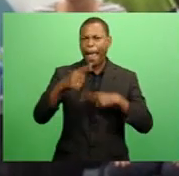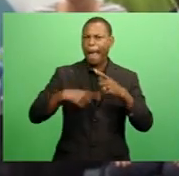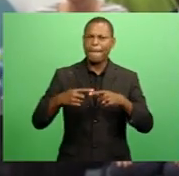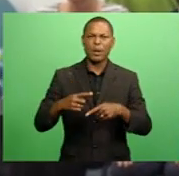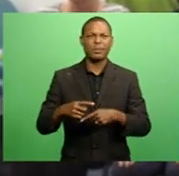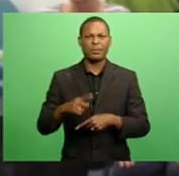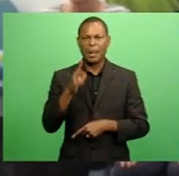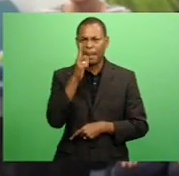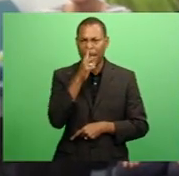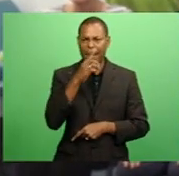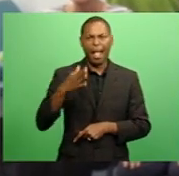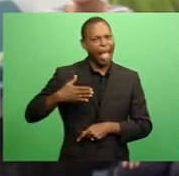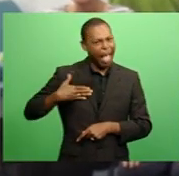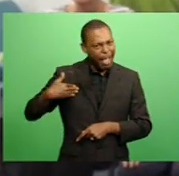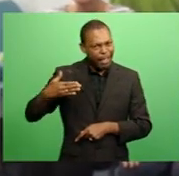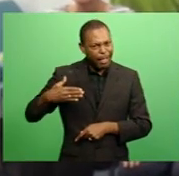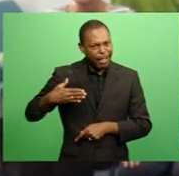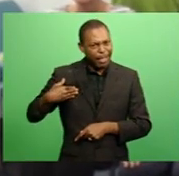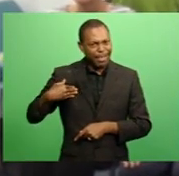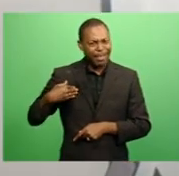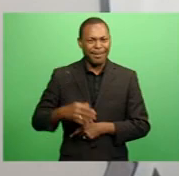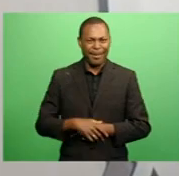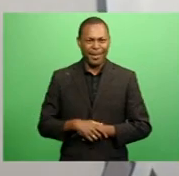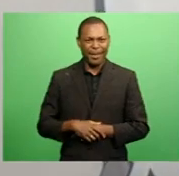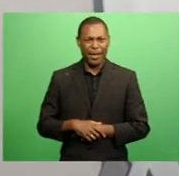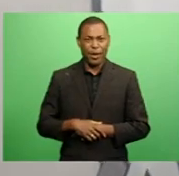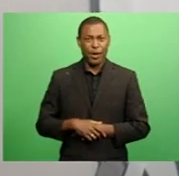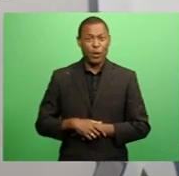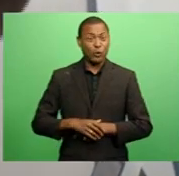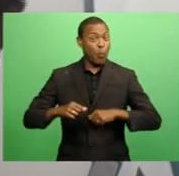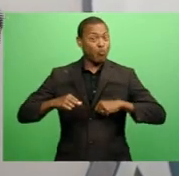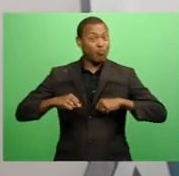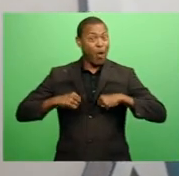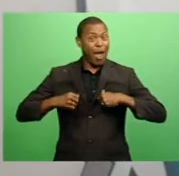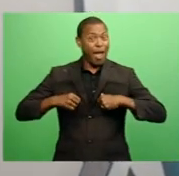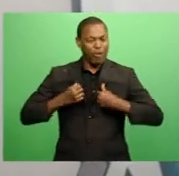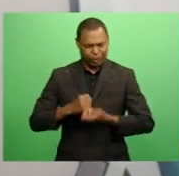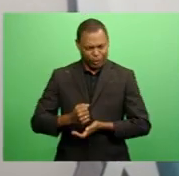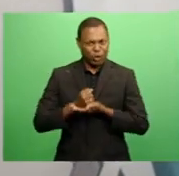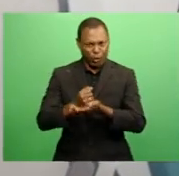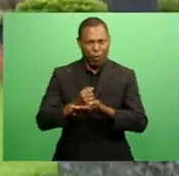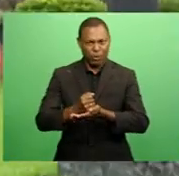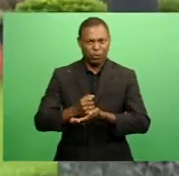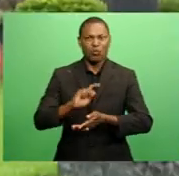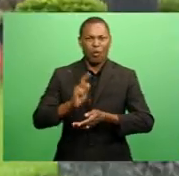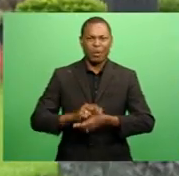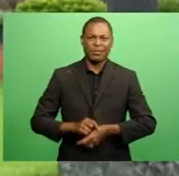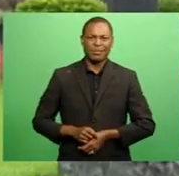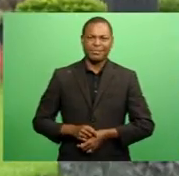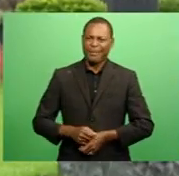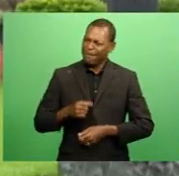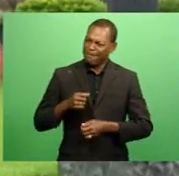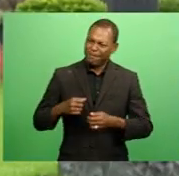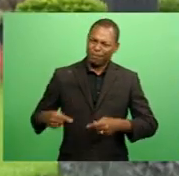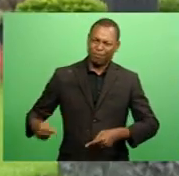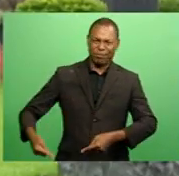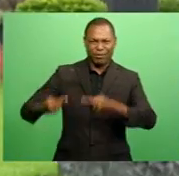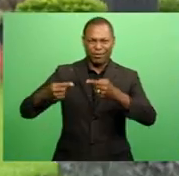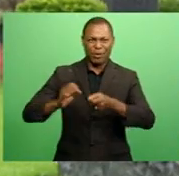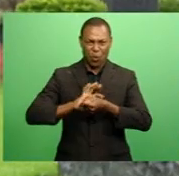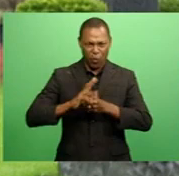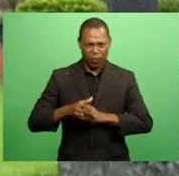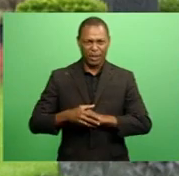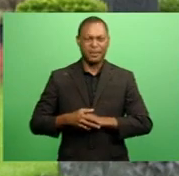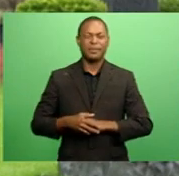health and well-being. We are proud to support you in the fight against COVID-19. Under the project, 3 sub-grants